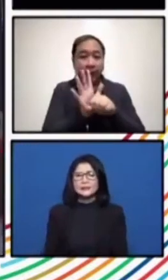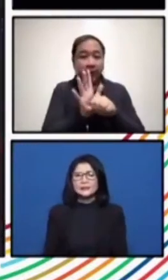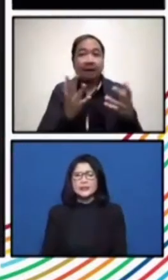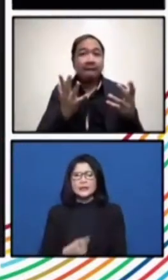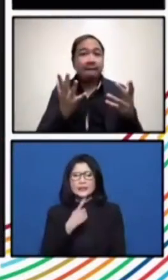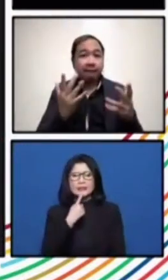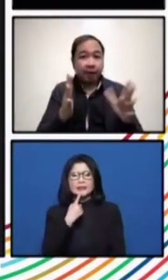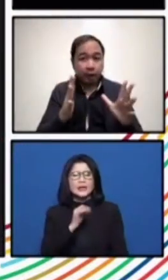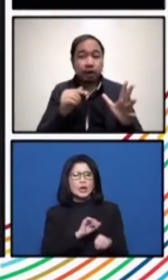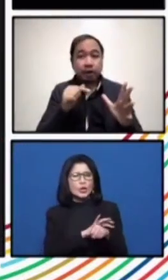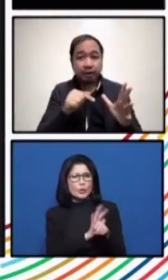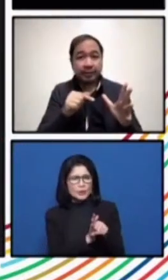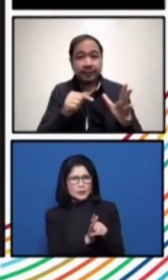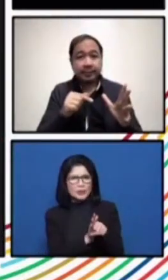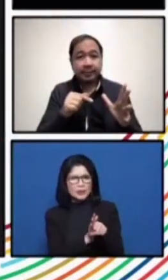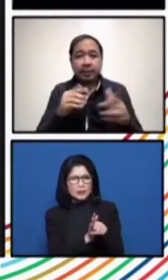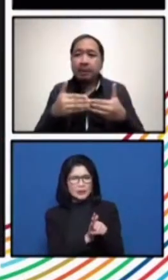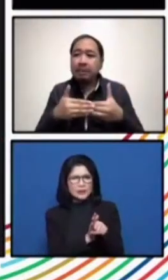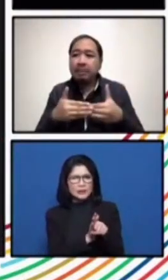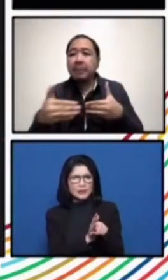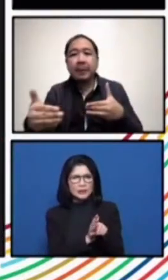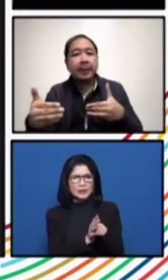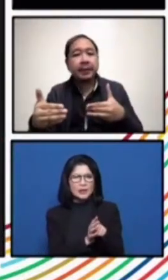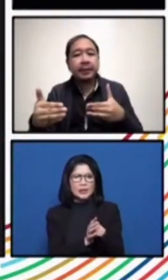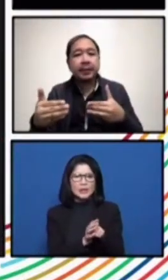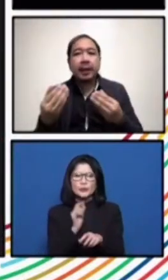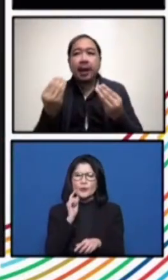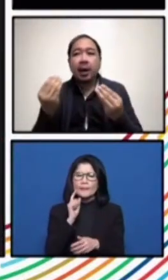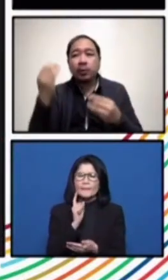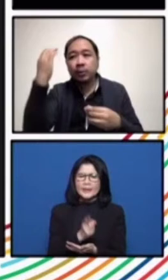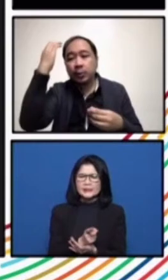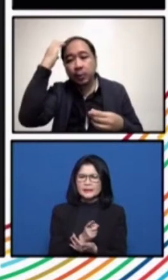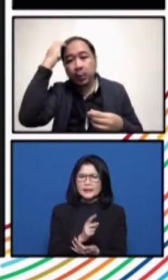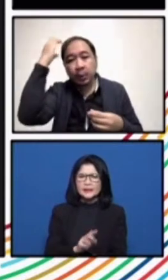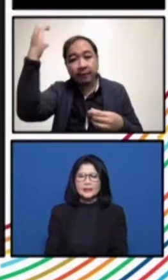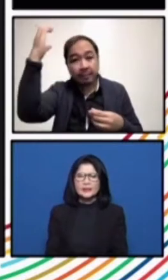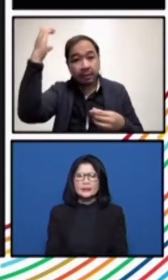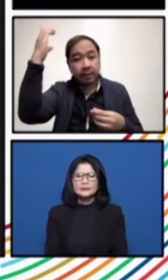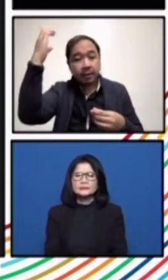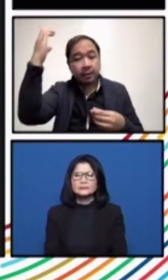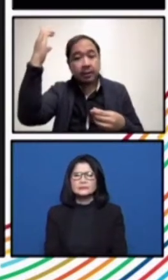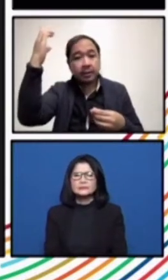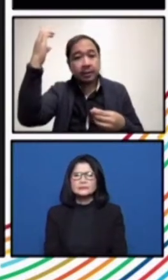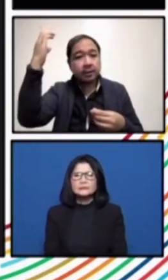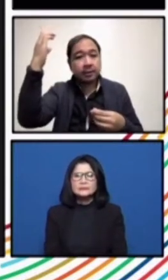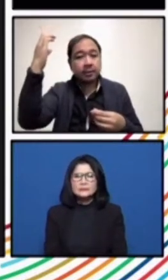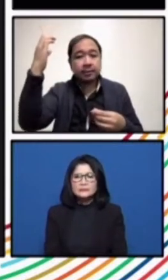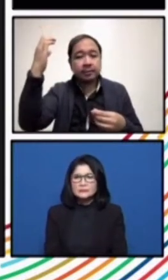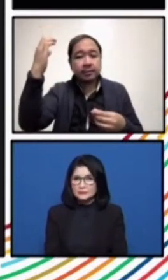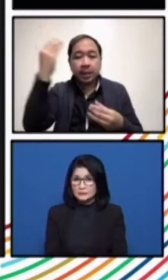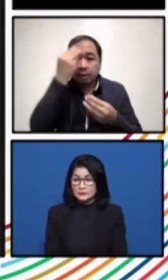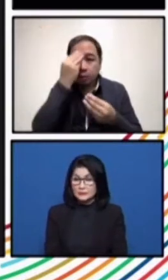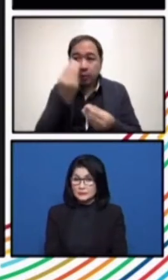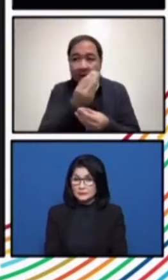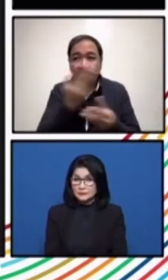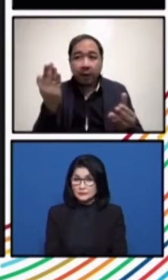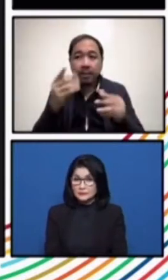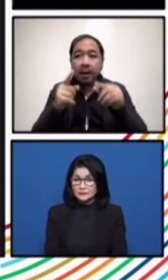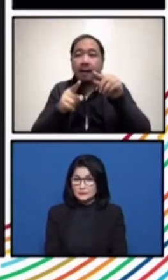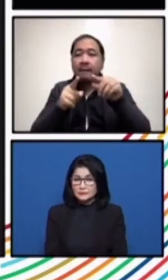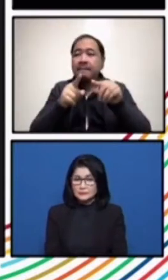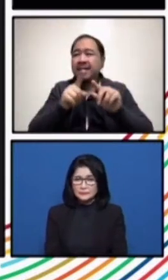instructions to be issued to by the government uh to the to various stakeholders